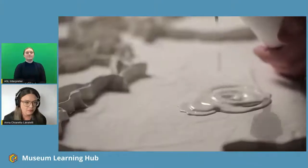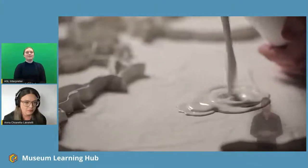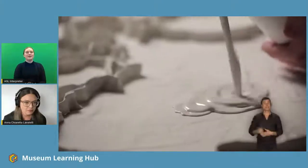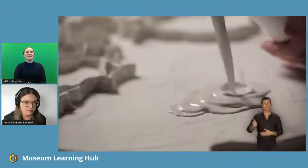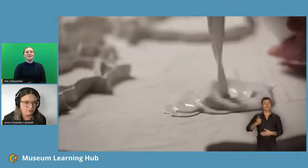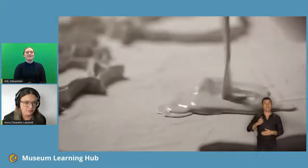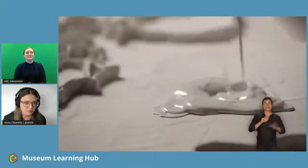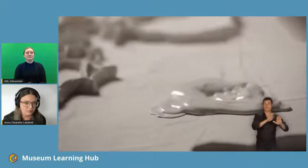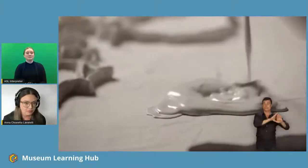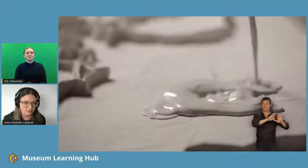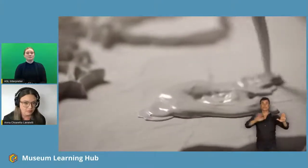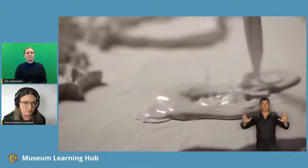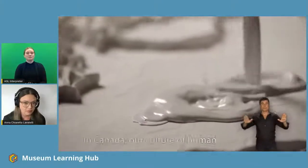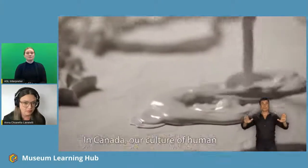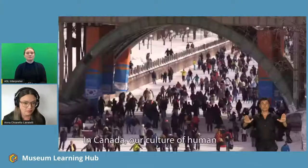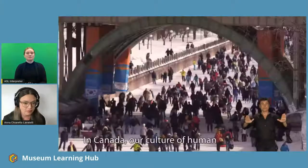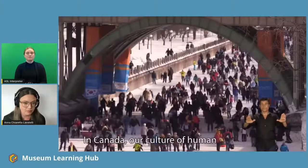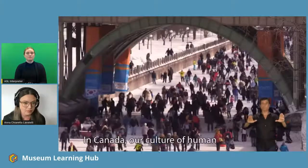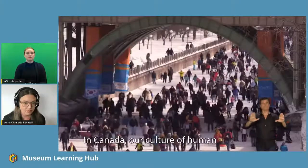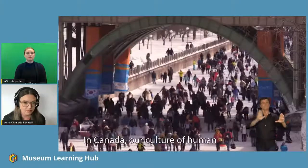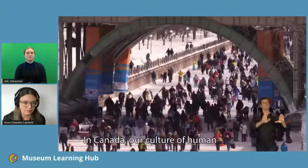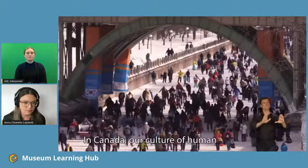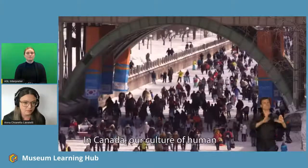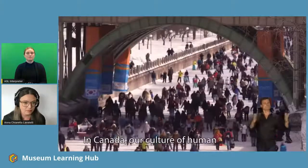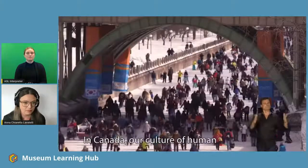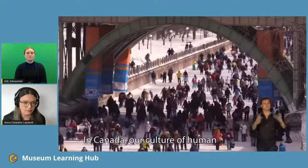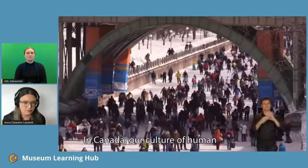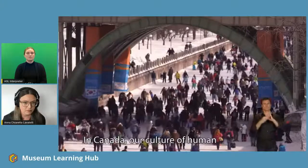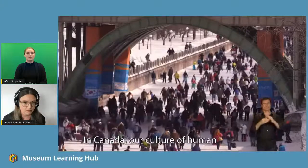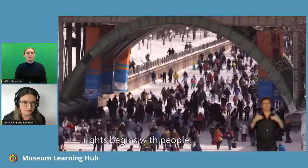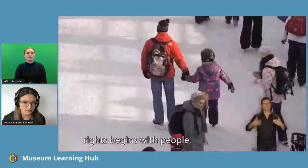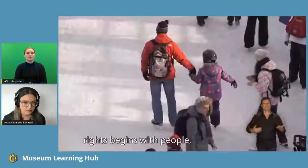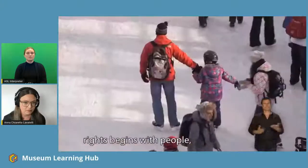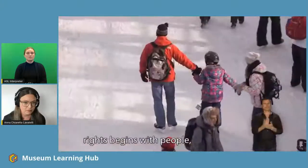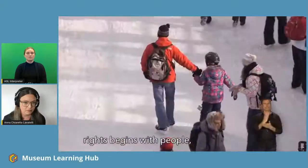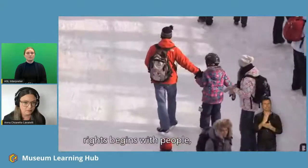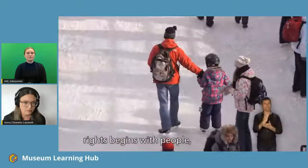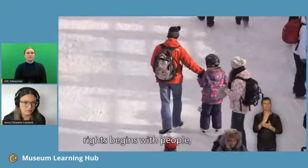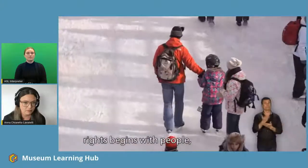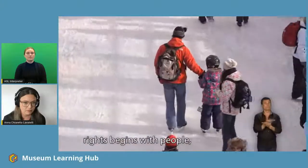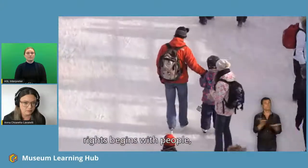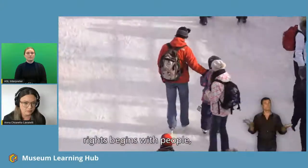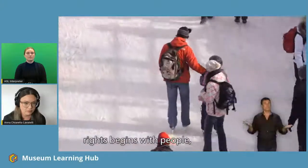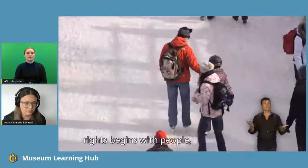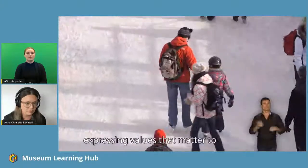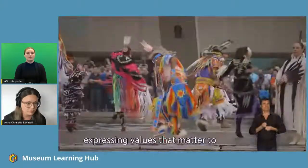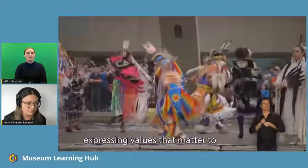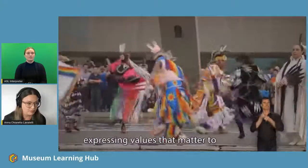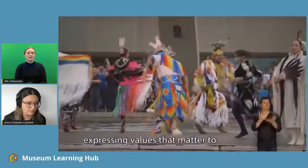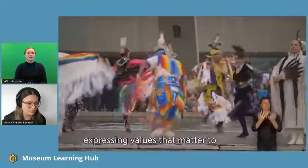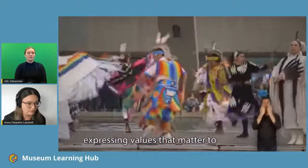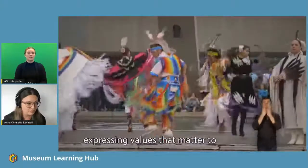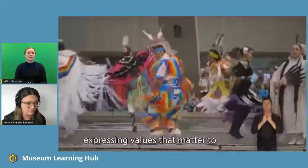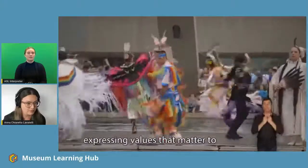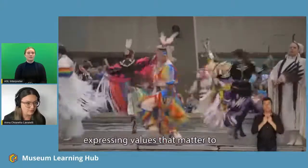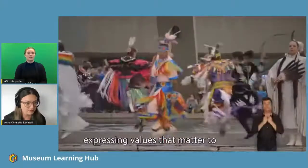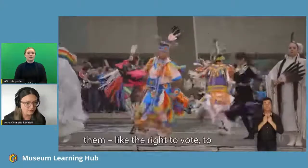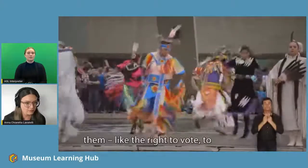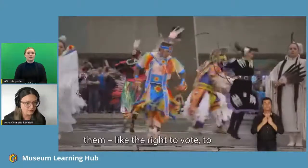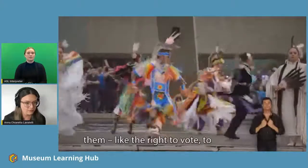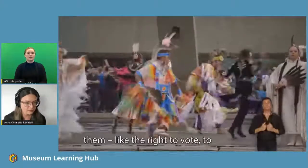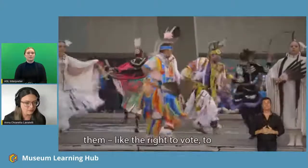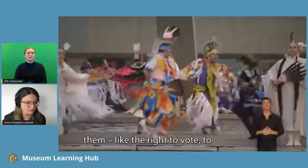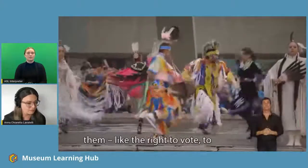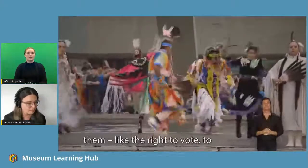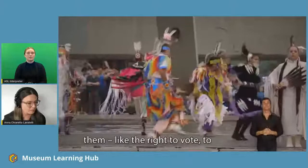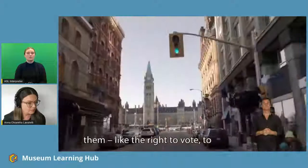White paint is poured inside the clay shape. In Canada, our culture of human rights begins with people expressing values that matter to